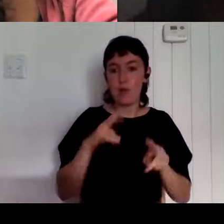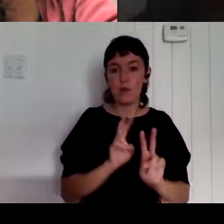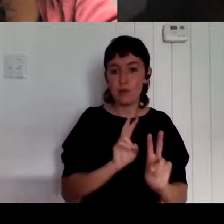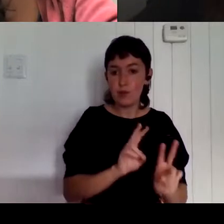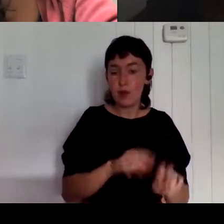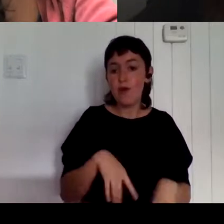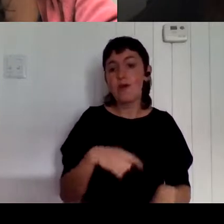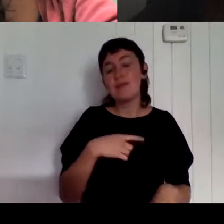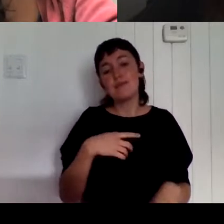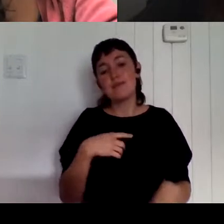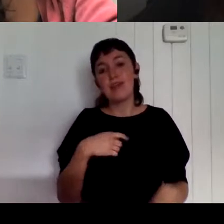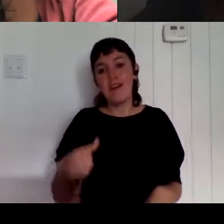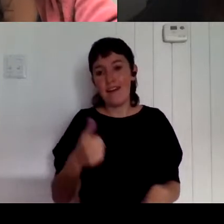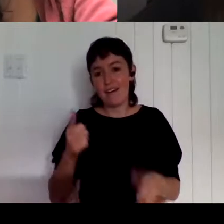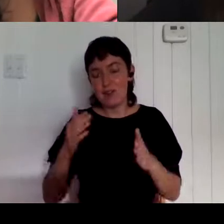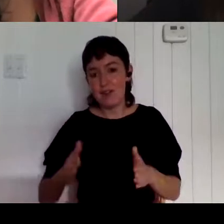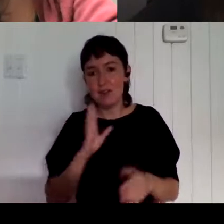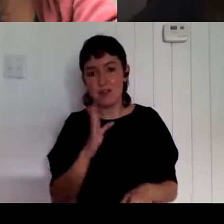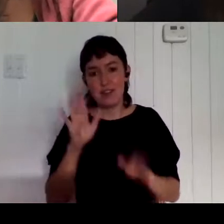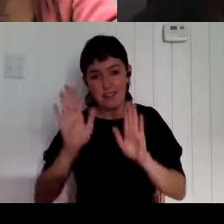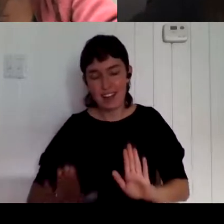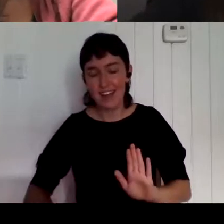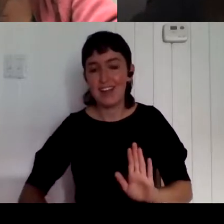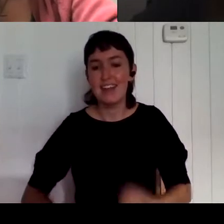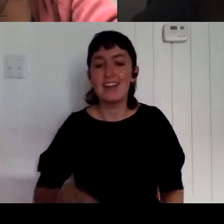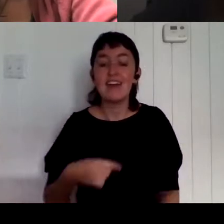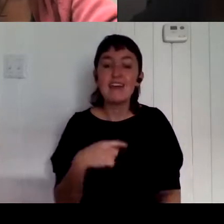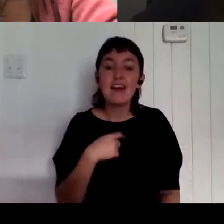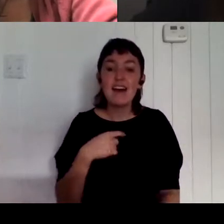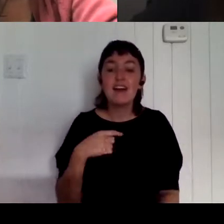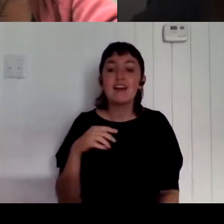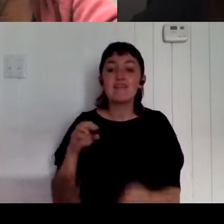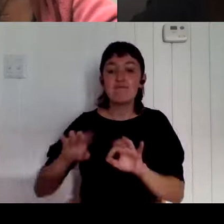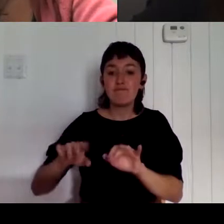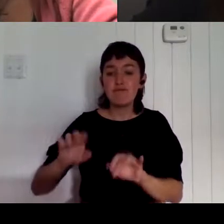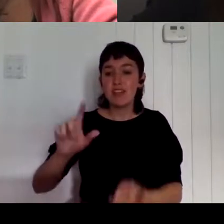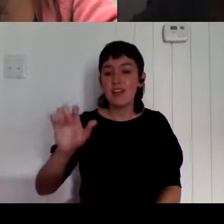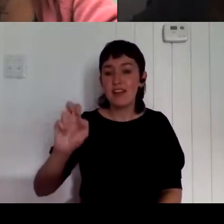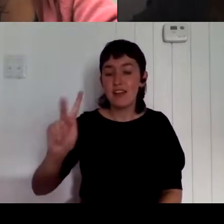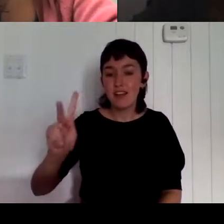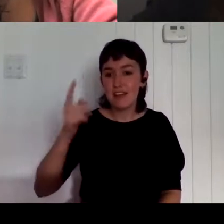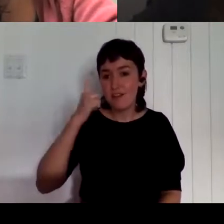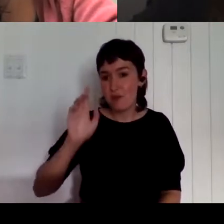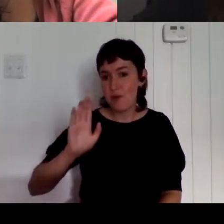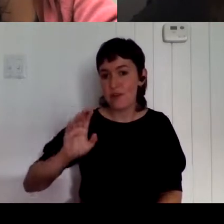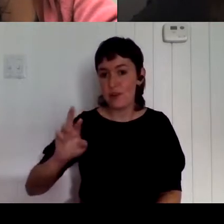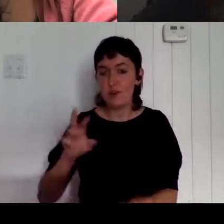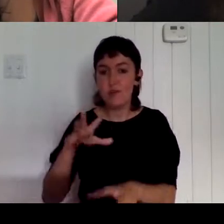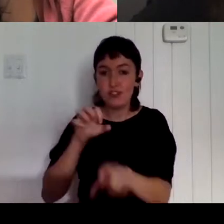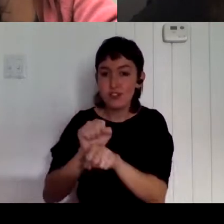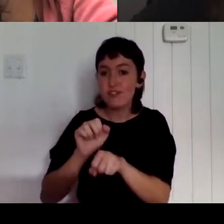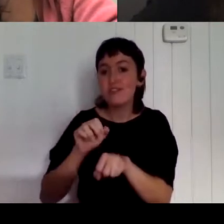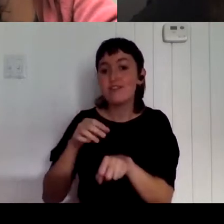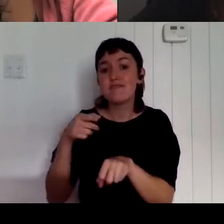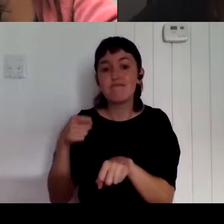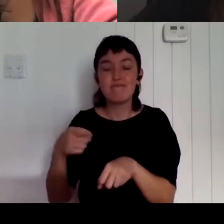Newsome. So you have that to look forward to. I put the link to reserve your spot in the chat. I hope that you will all go